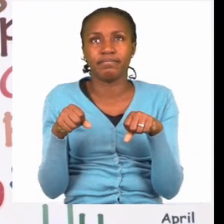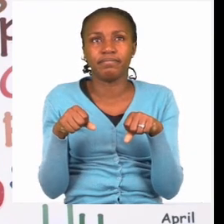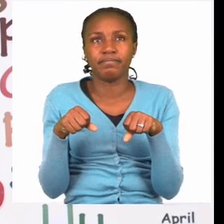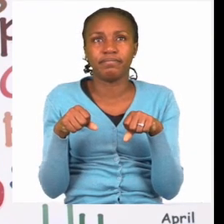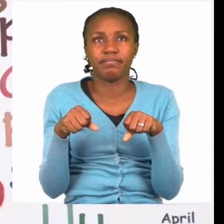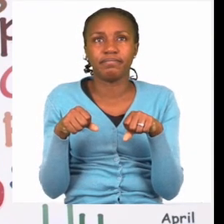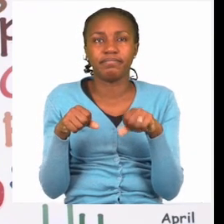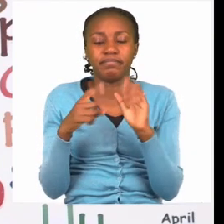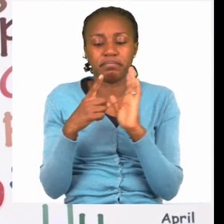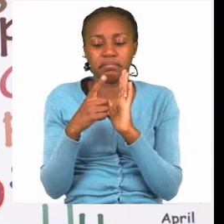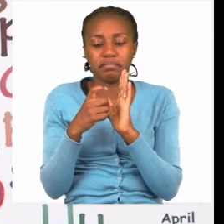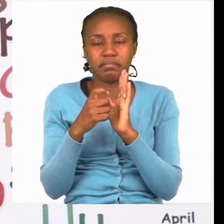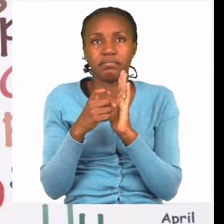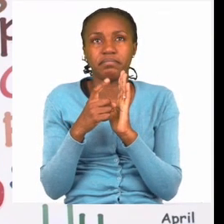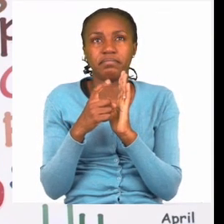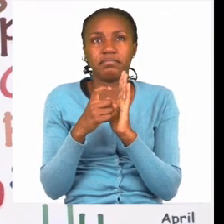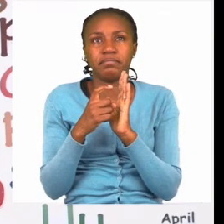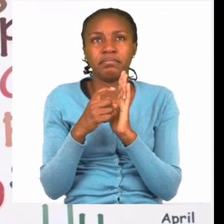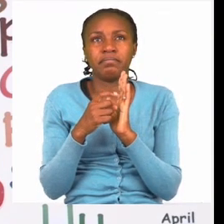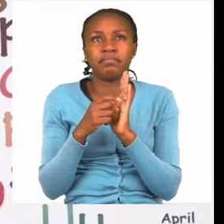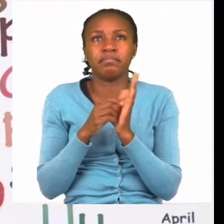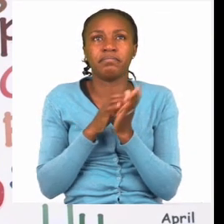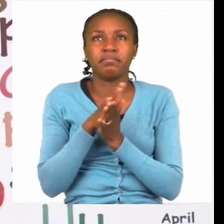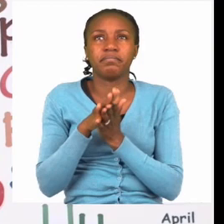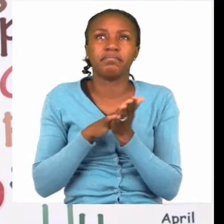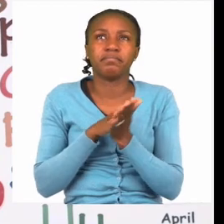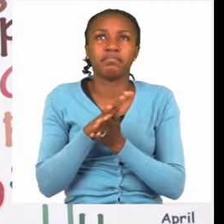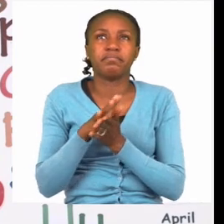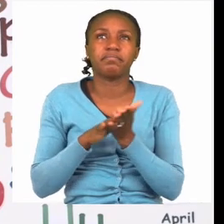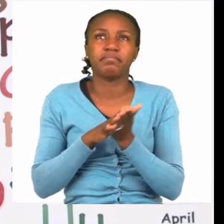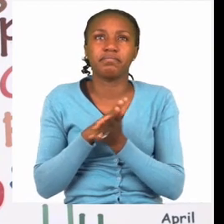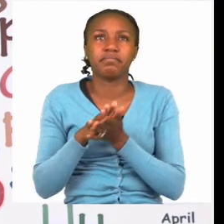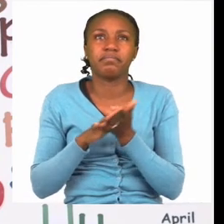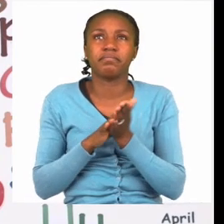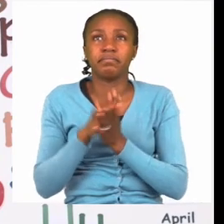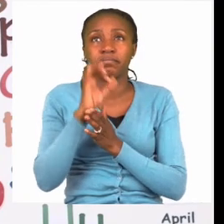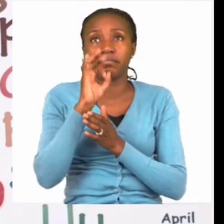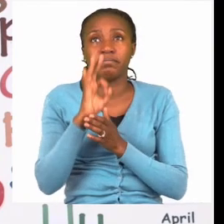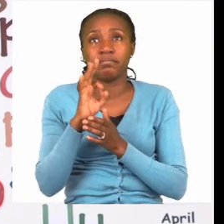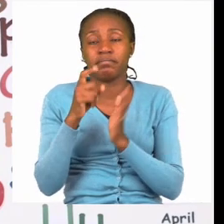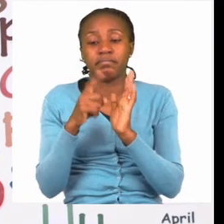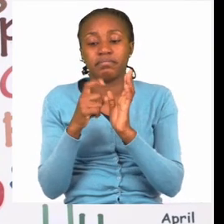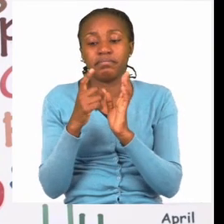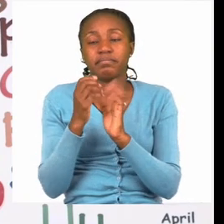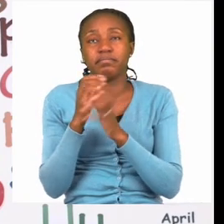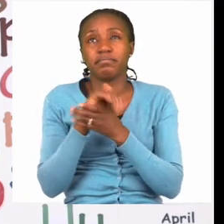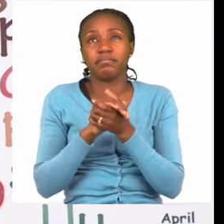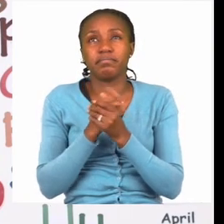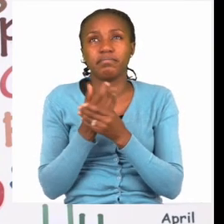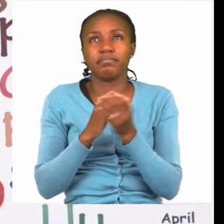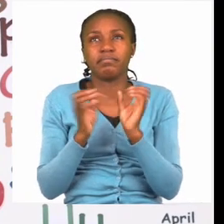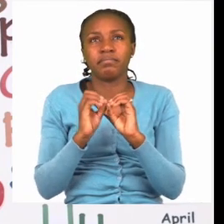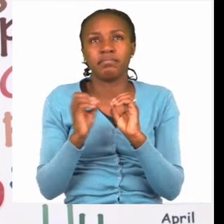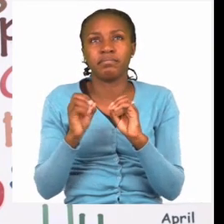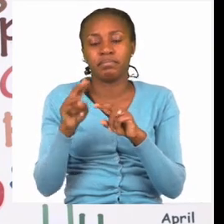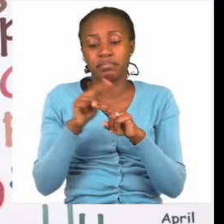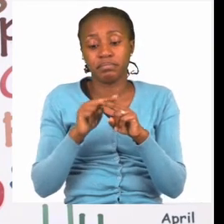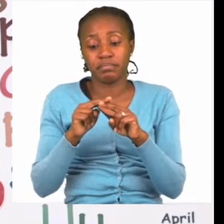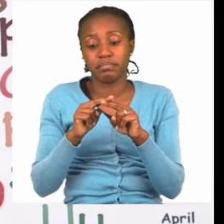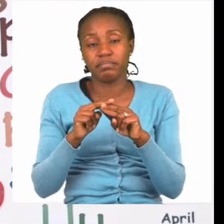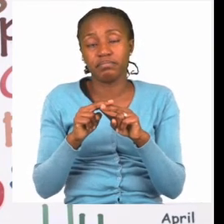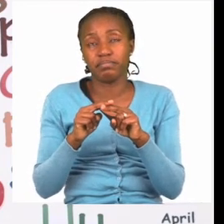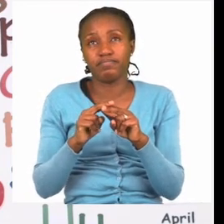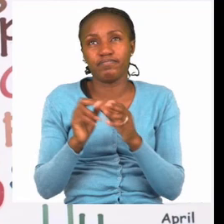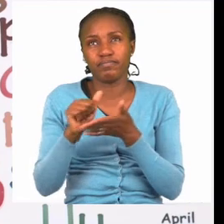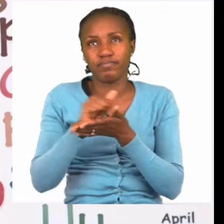sanitize. Now, everyone, remember, if you don't have sanitizer, you can always wash your hands